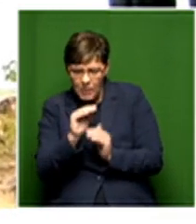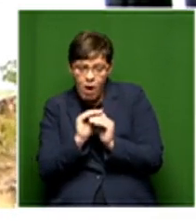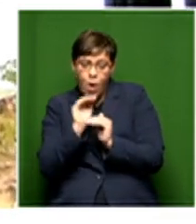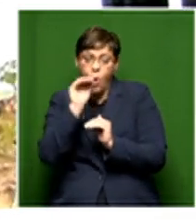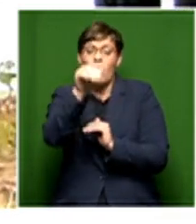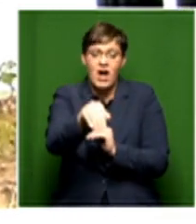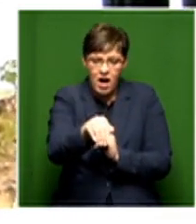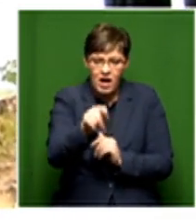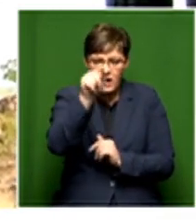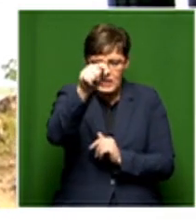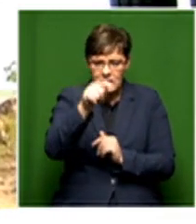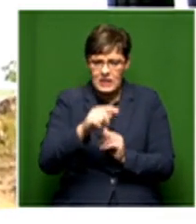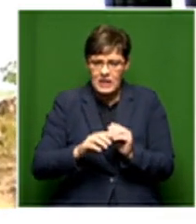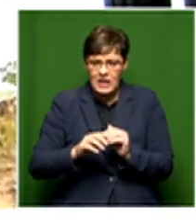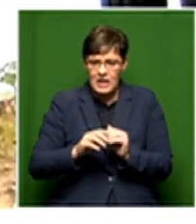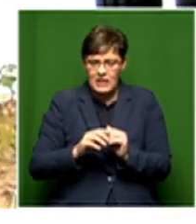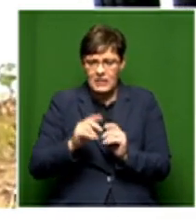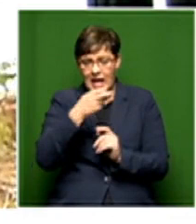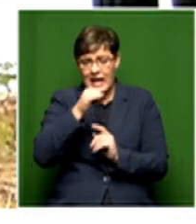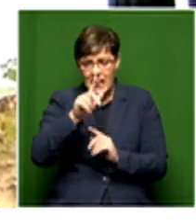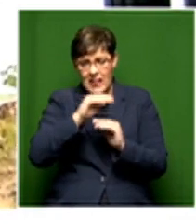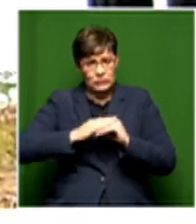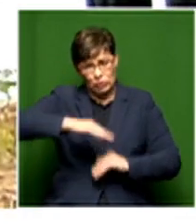further, there is the tall hill by itself.